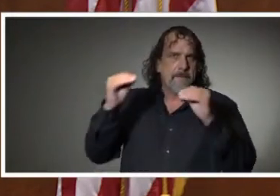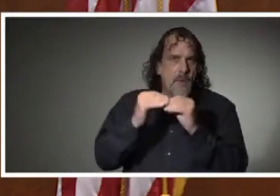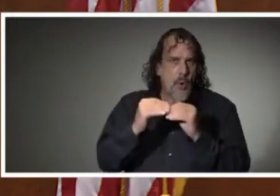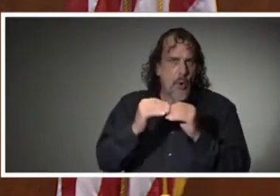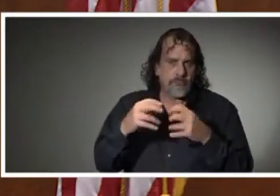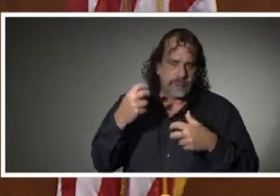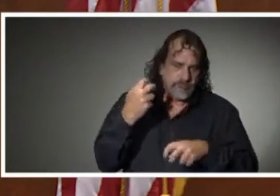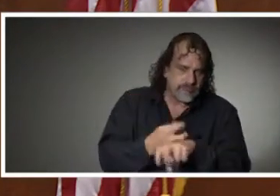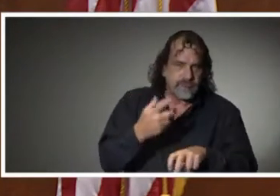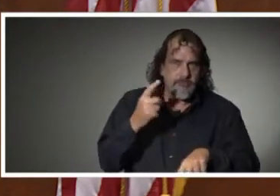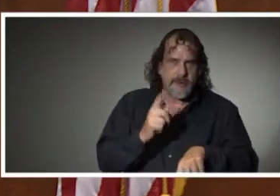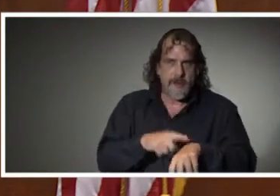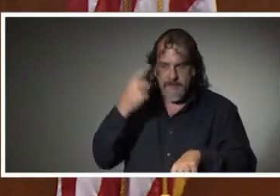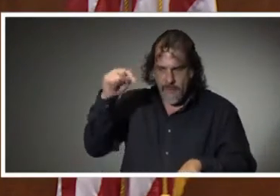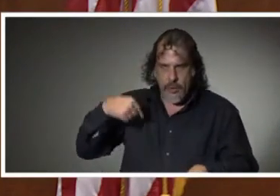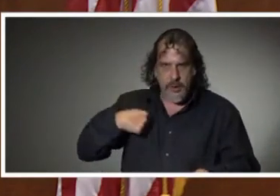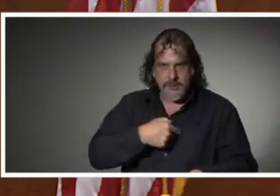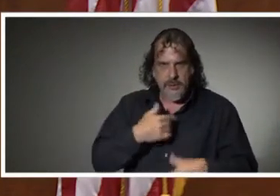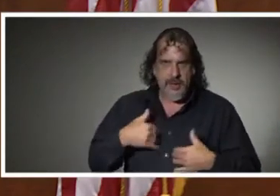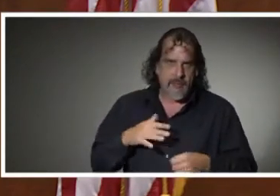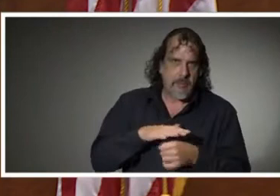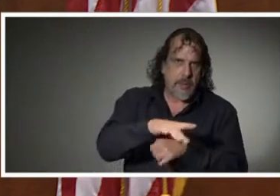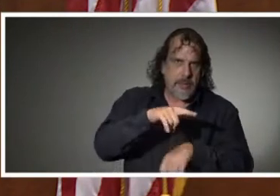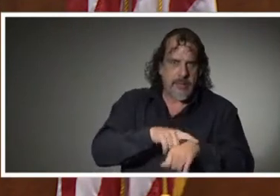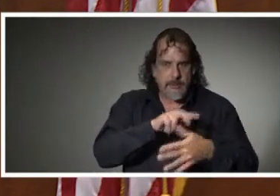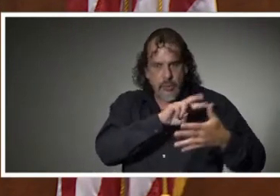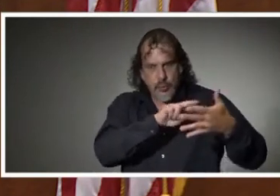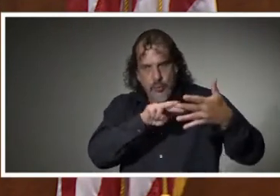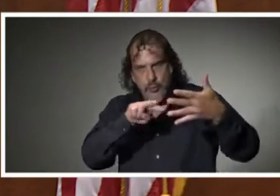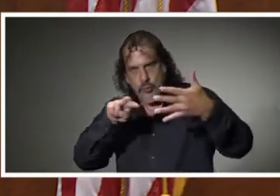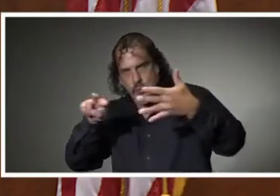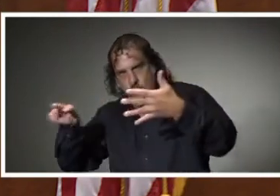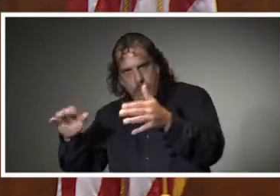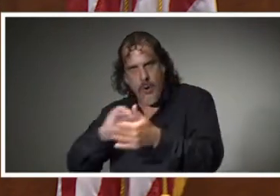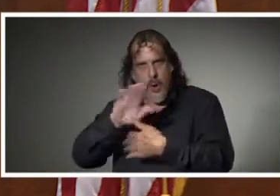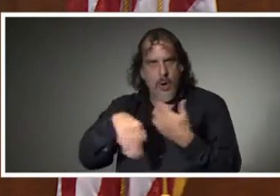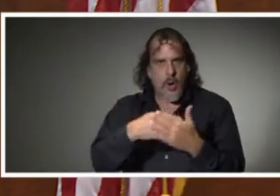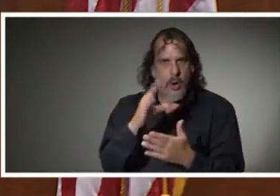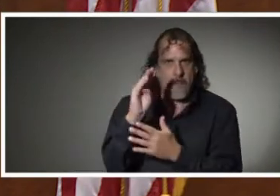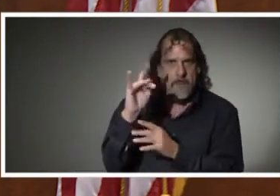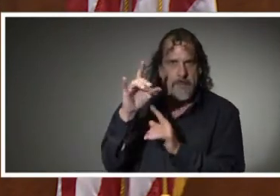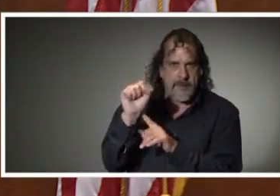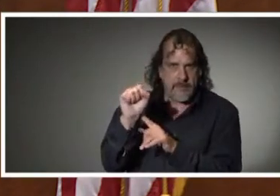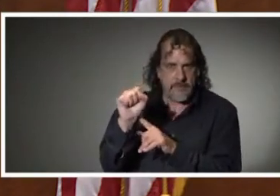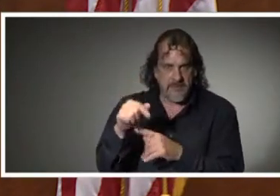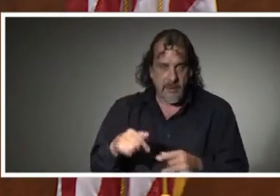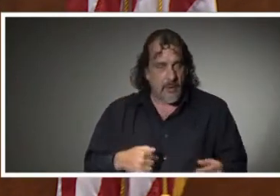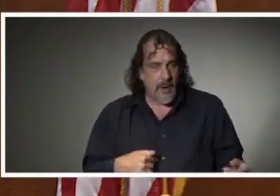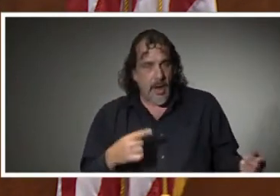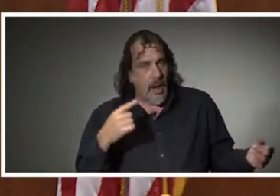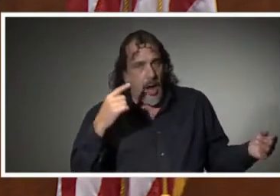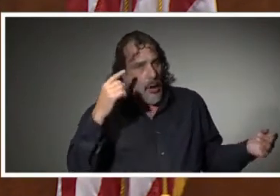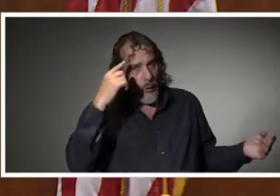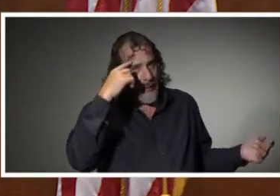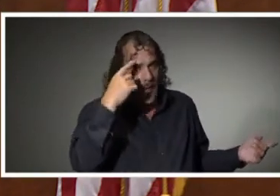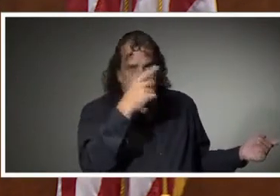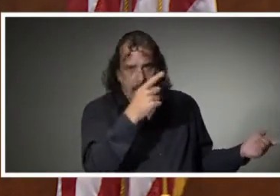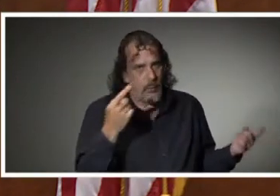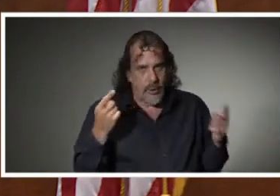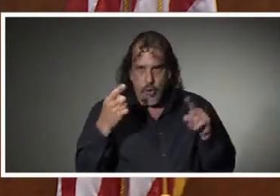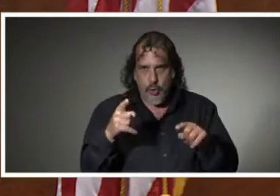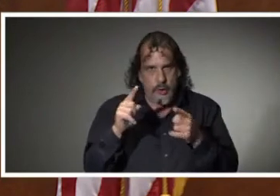have adequate time to review the bills. And so I don't think it's very likely that that would occur,